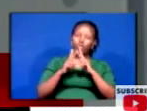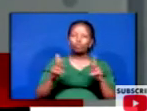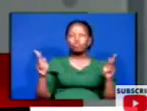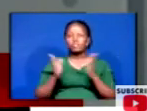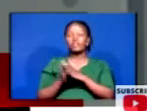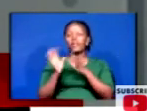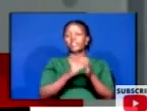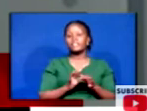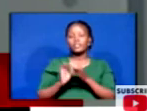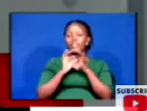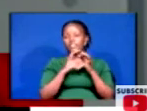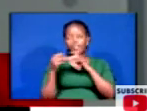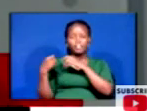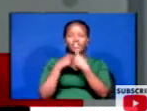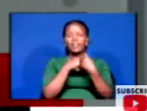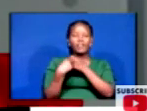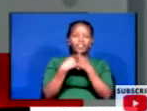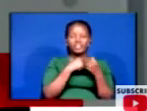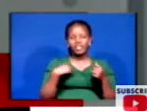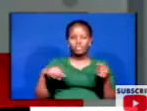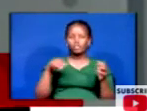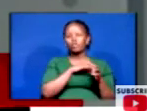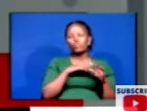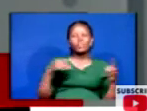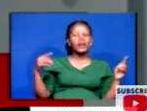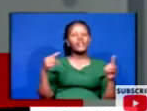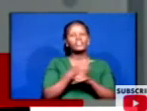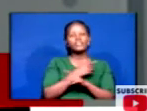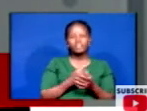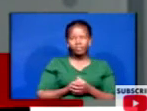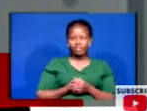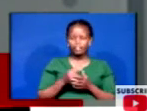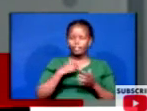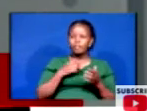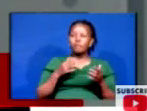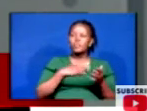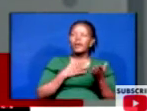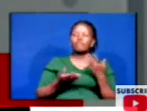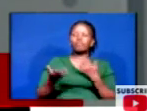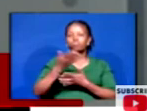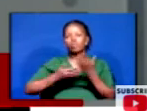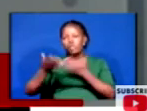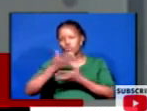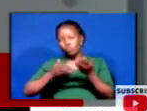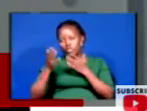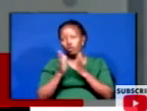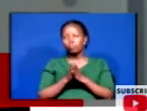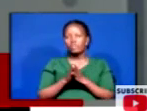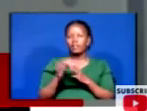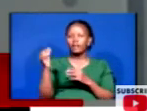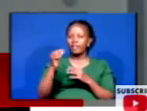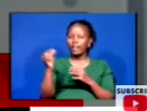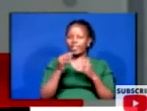big challenge. Mm. So we are different in that sense. I've had the privilege of socializing with Ghanaians, so I can attest to that.